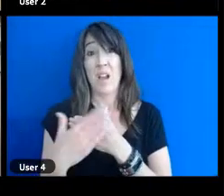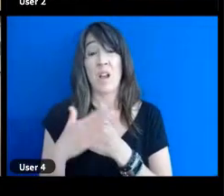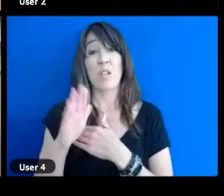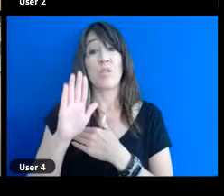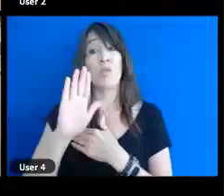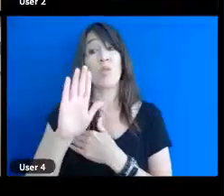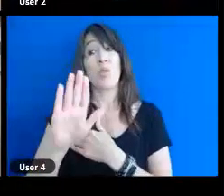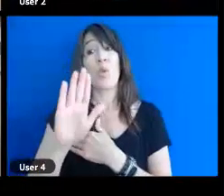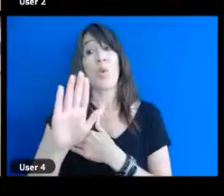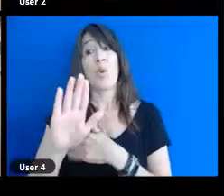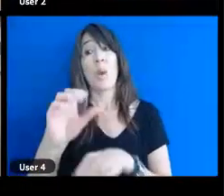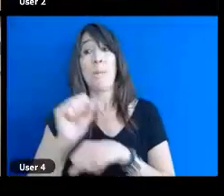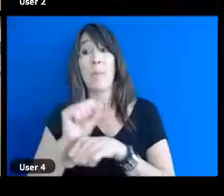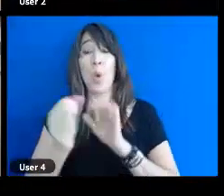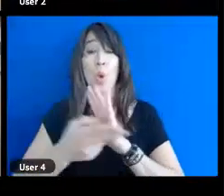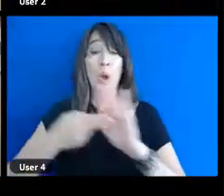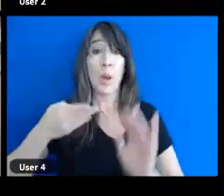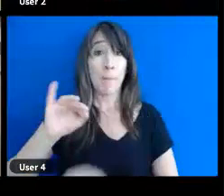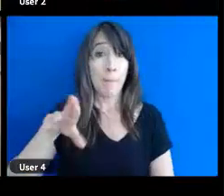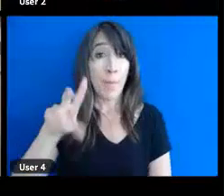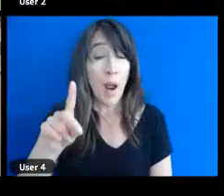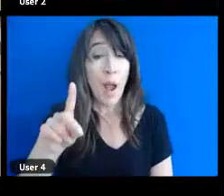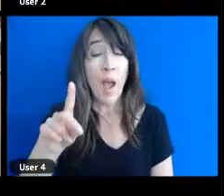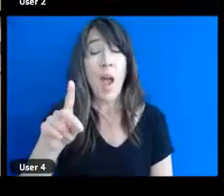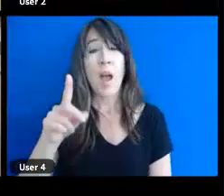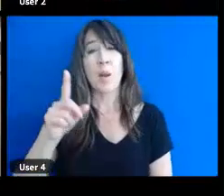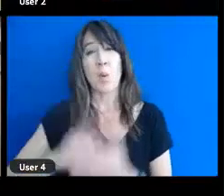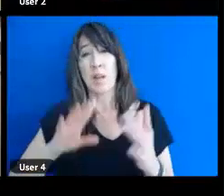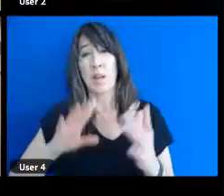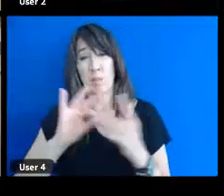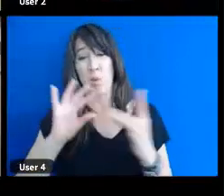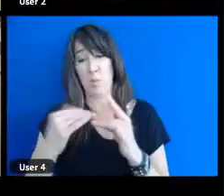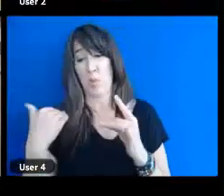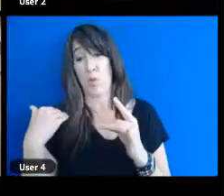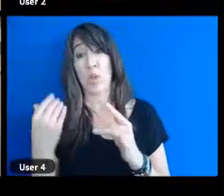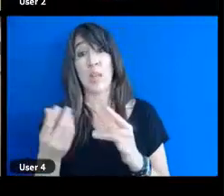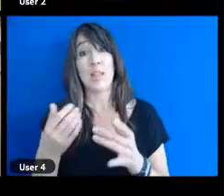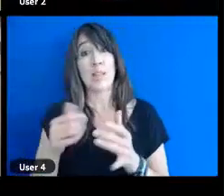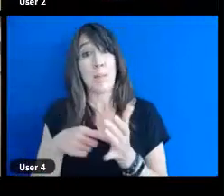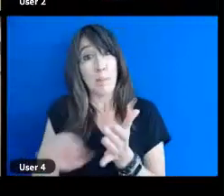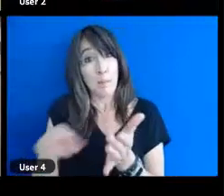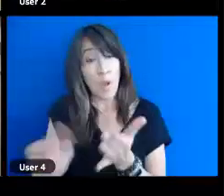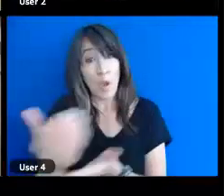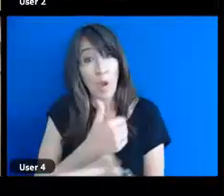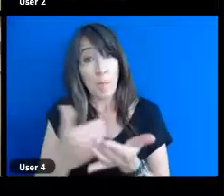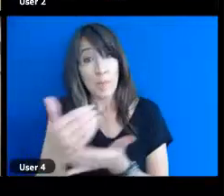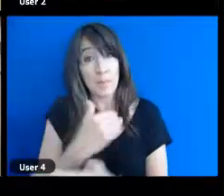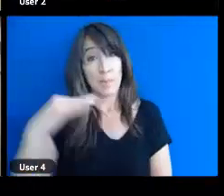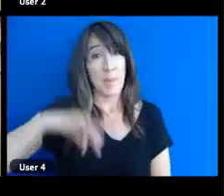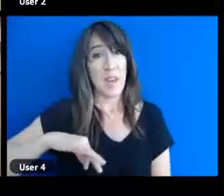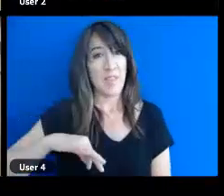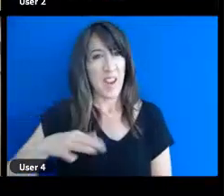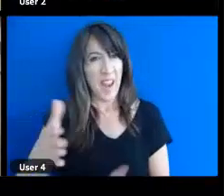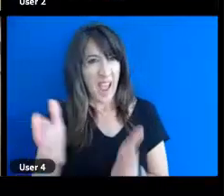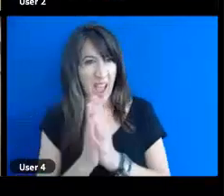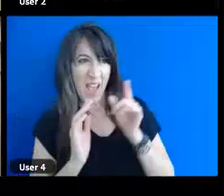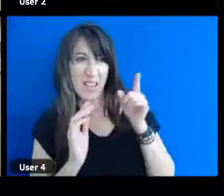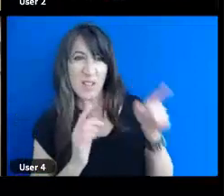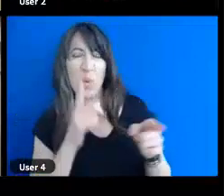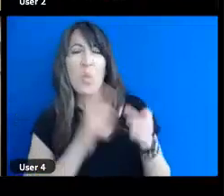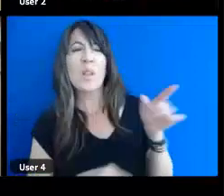feedback. So they can advise you on your employer brand and things that I spoke about earlier, like your compensation